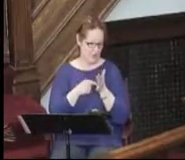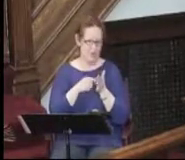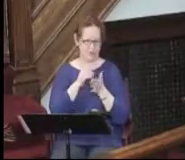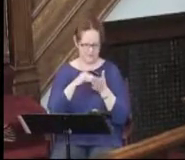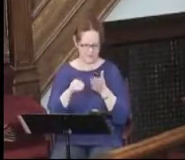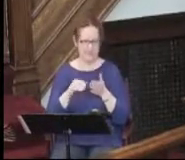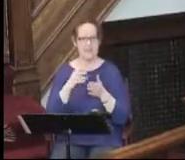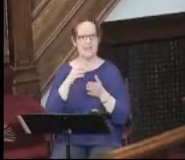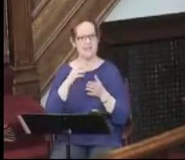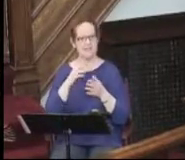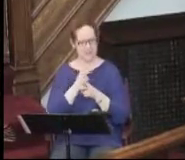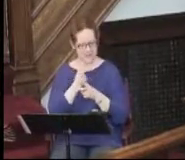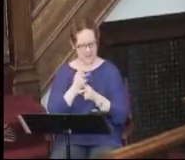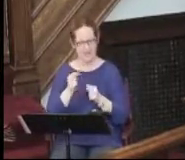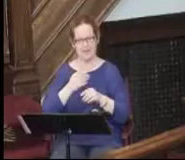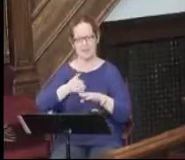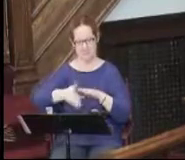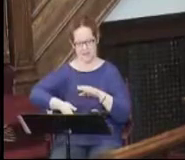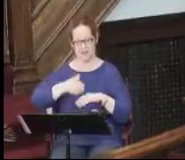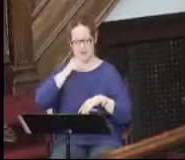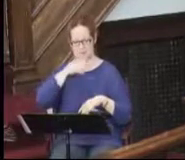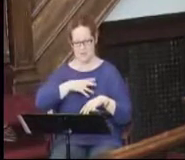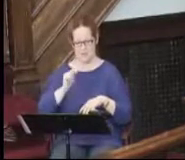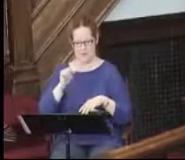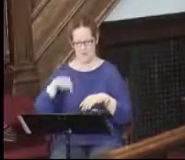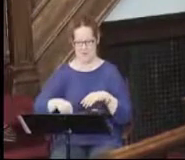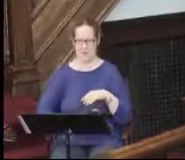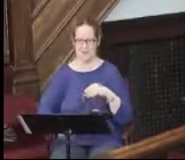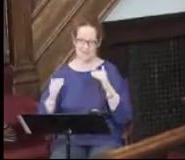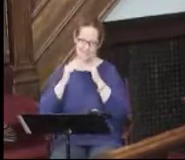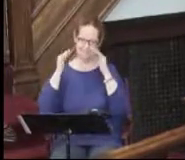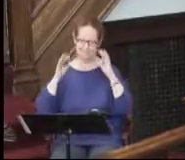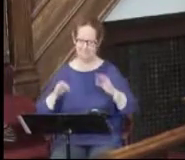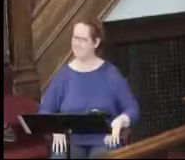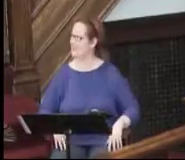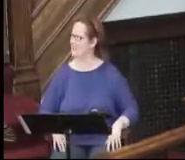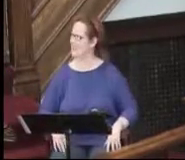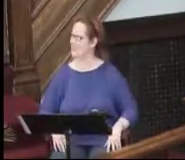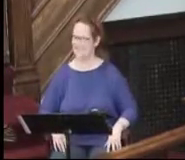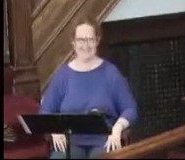take care of it. Let's get it done. Okay. Back to my sermon.